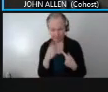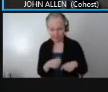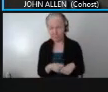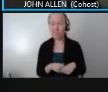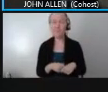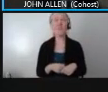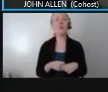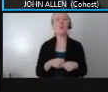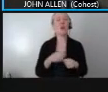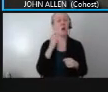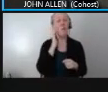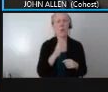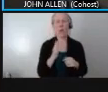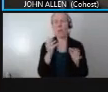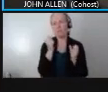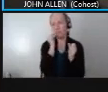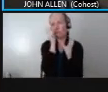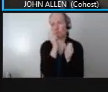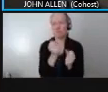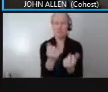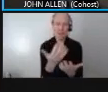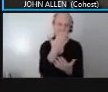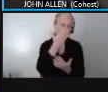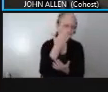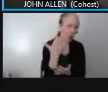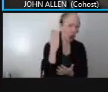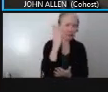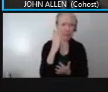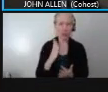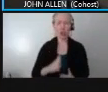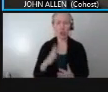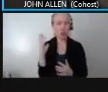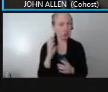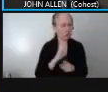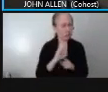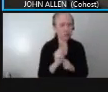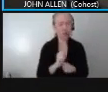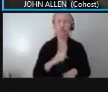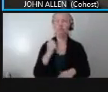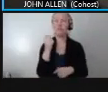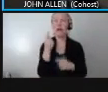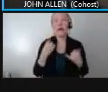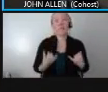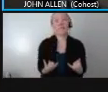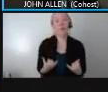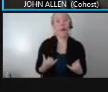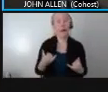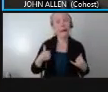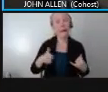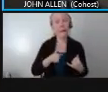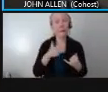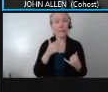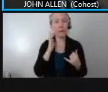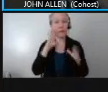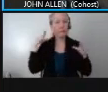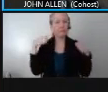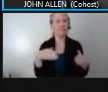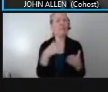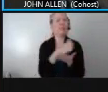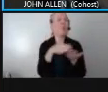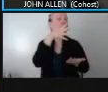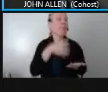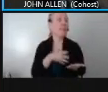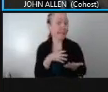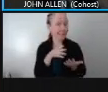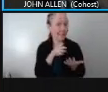hear from an amazing group of speakers. And we are focused to a certain extent today is on some of those women leaders